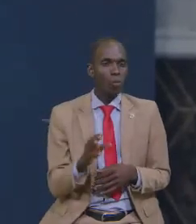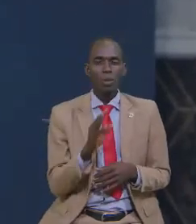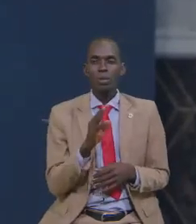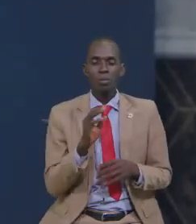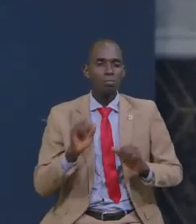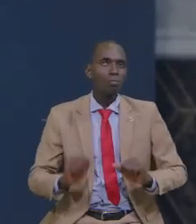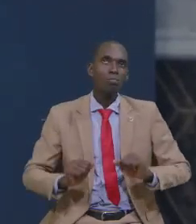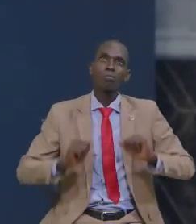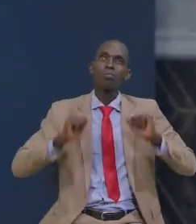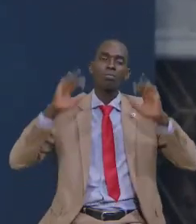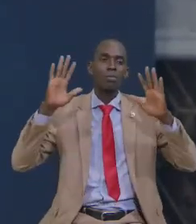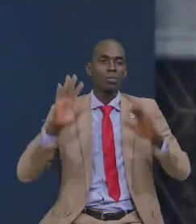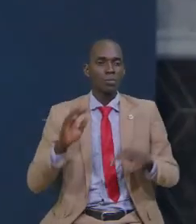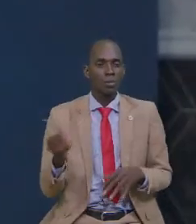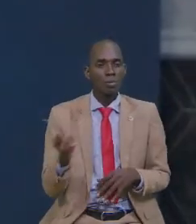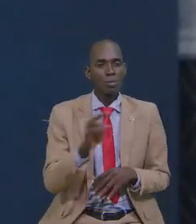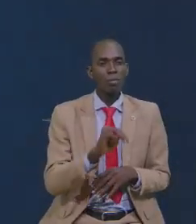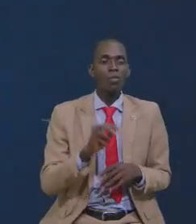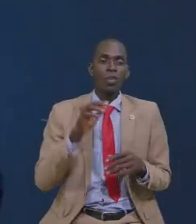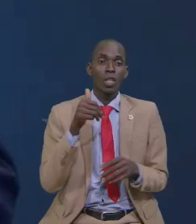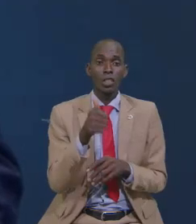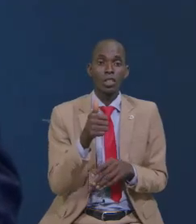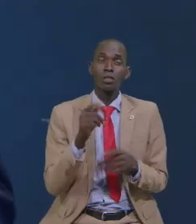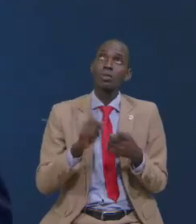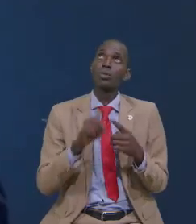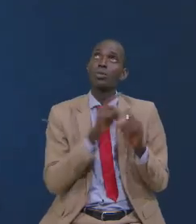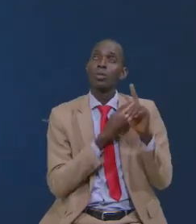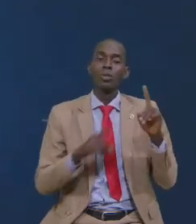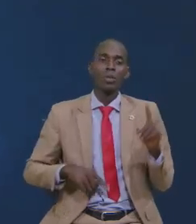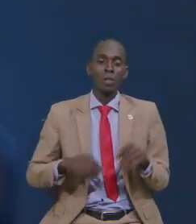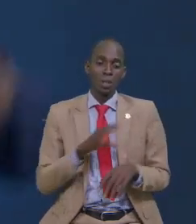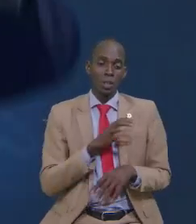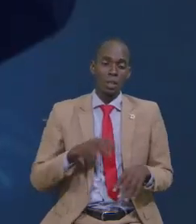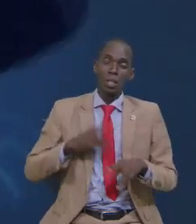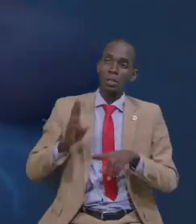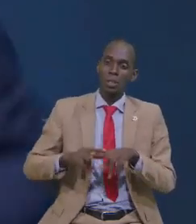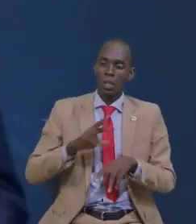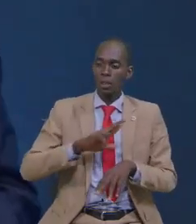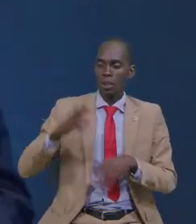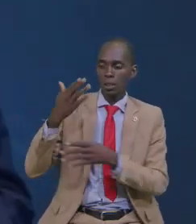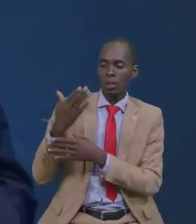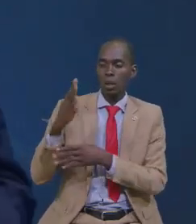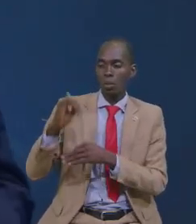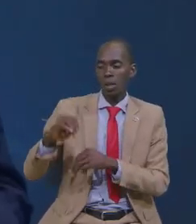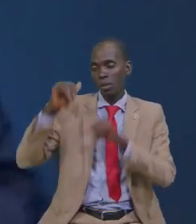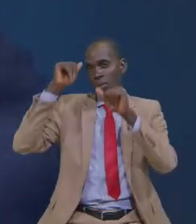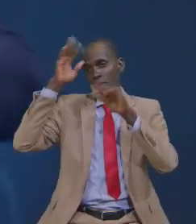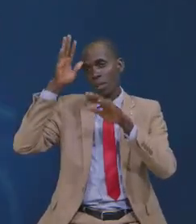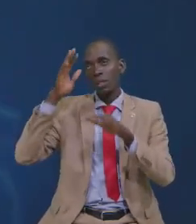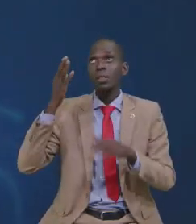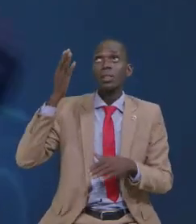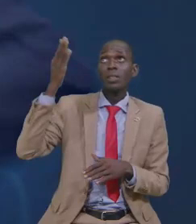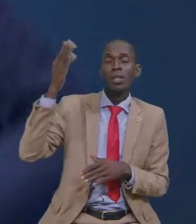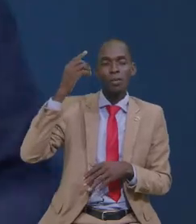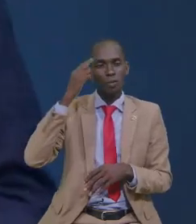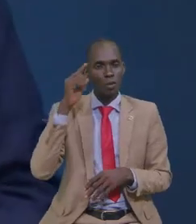give themselves unto the Lord. He's sitting right there by the Father. That's him there forgiving. That's